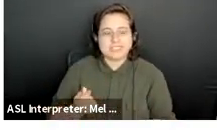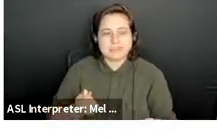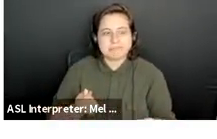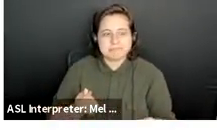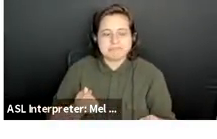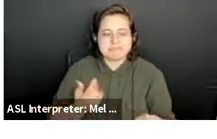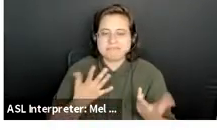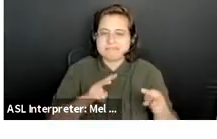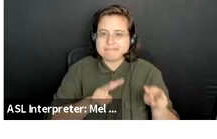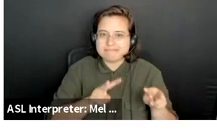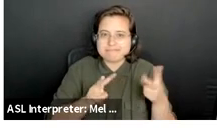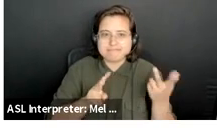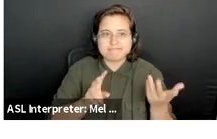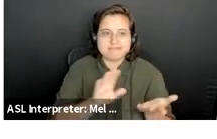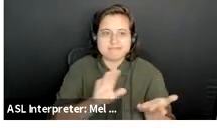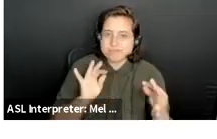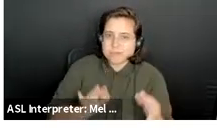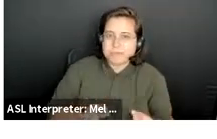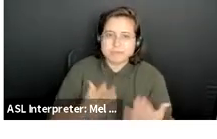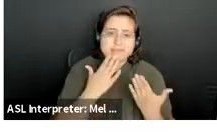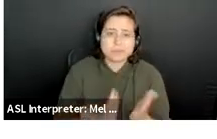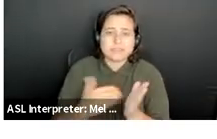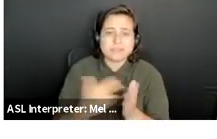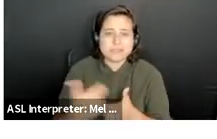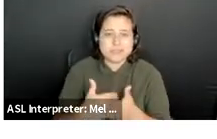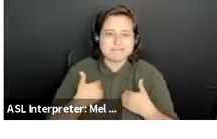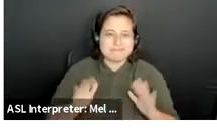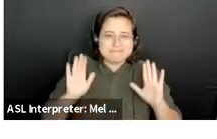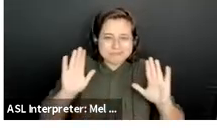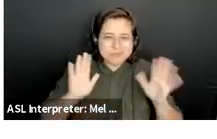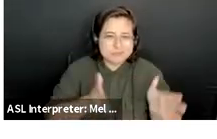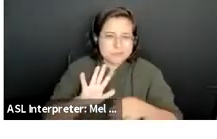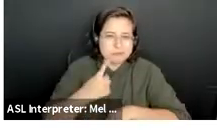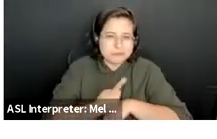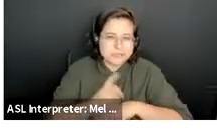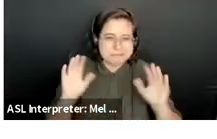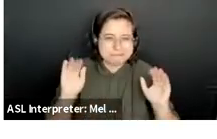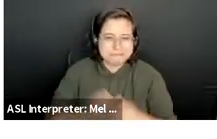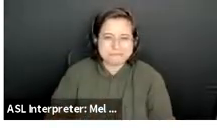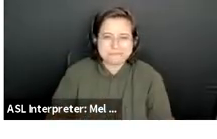look forward to hearing from you. Thank you again for joining us, and have a fantastic rest of your day.